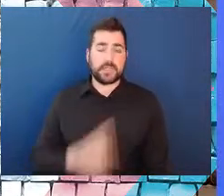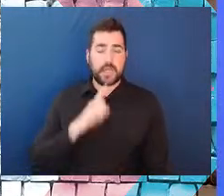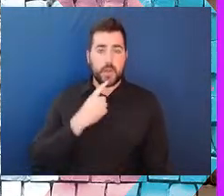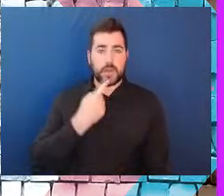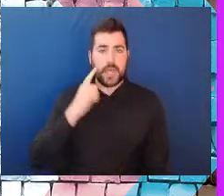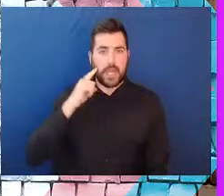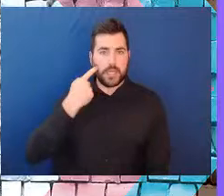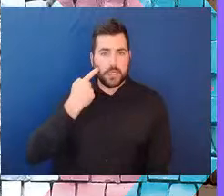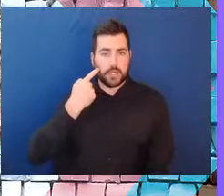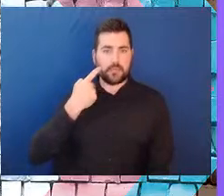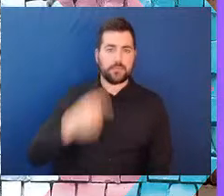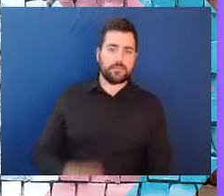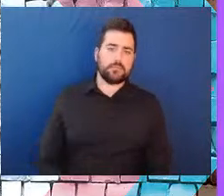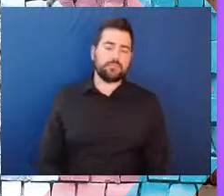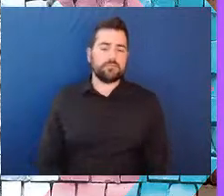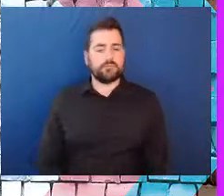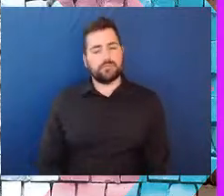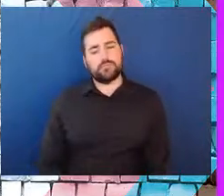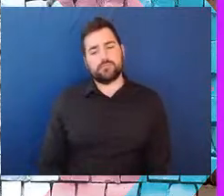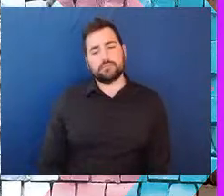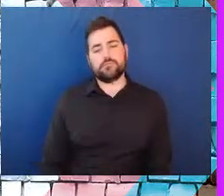So sour candy.